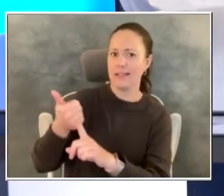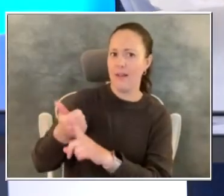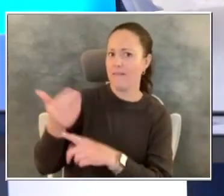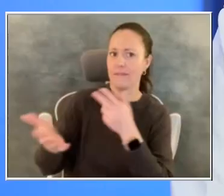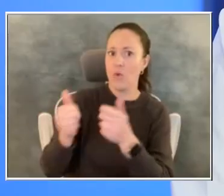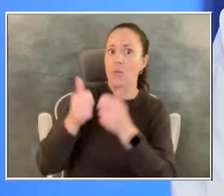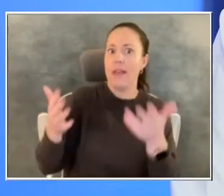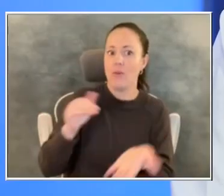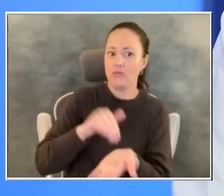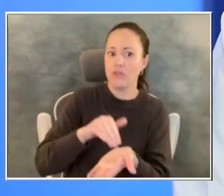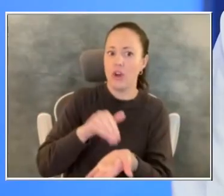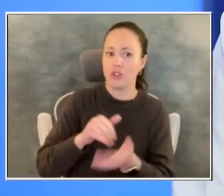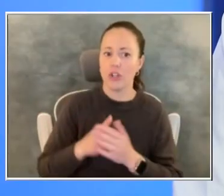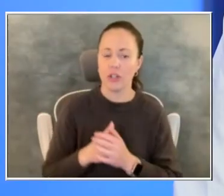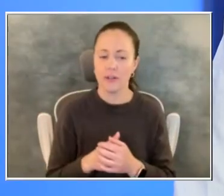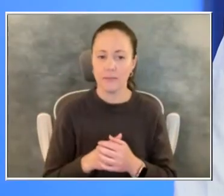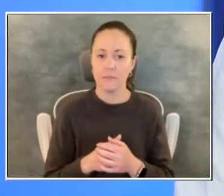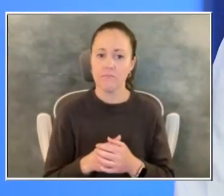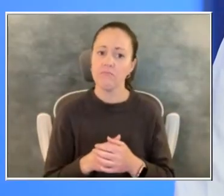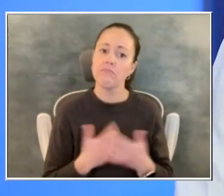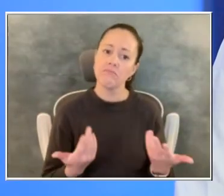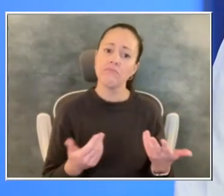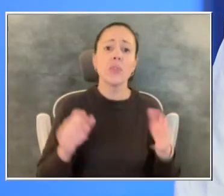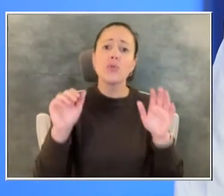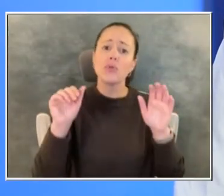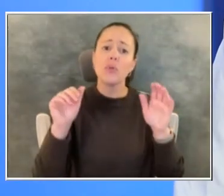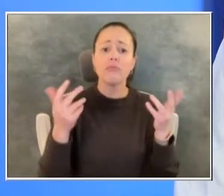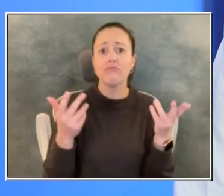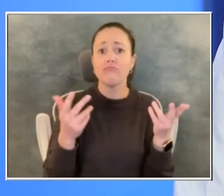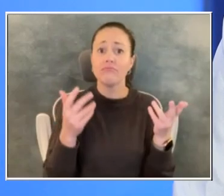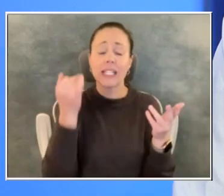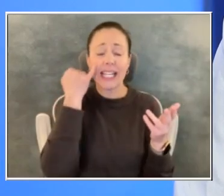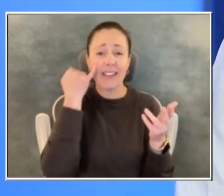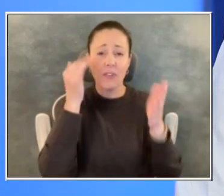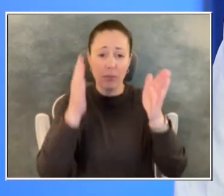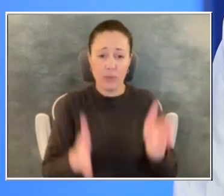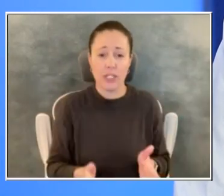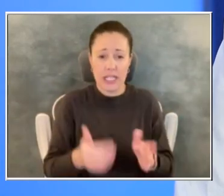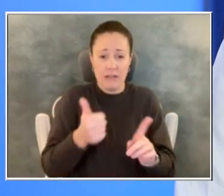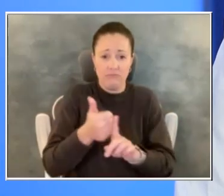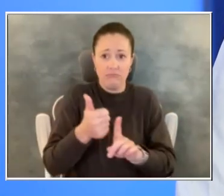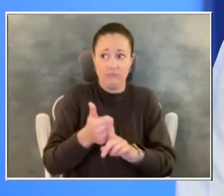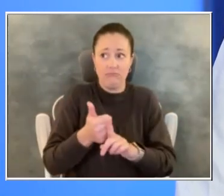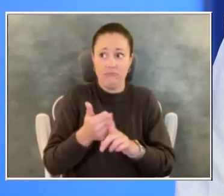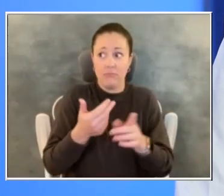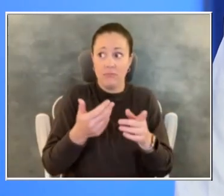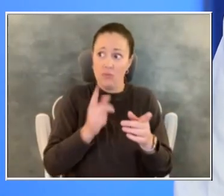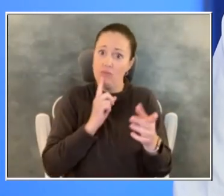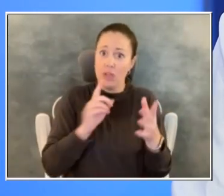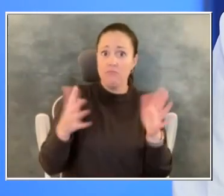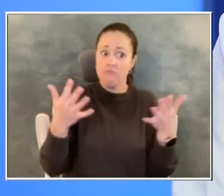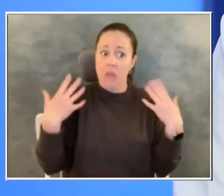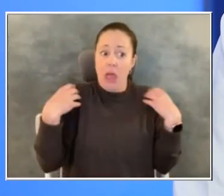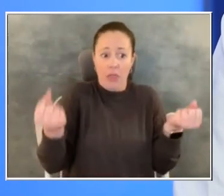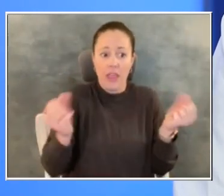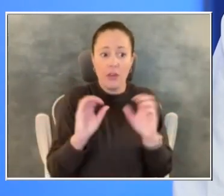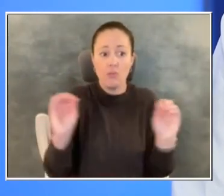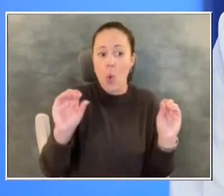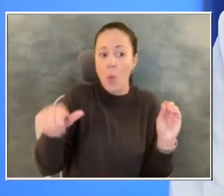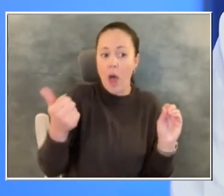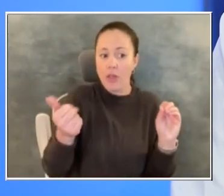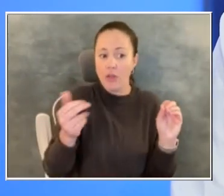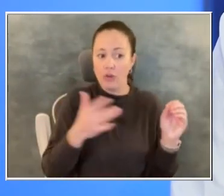So it can be self-limiting if somebody is well, meaning they don't have underlying heart